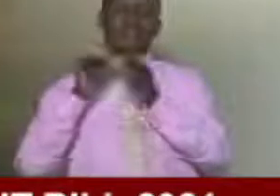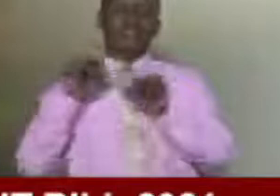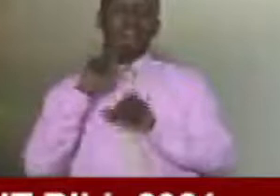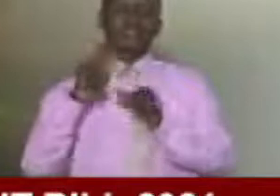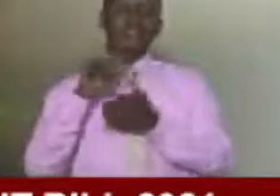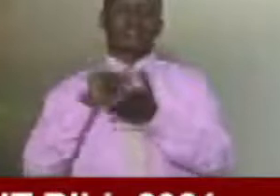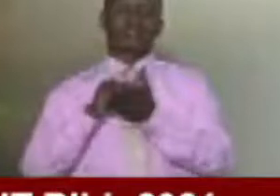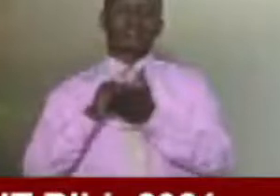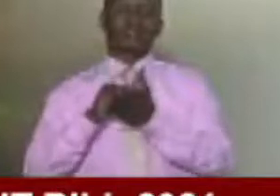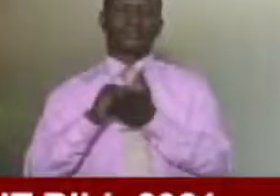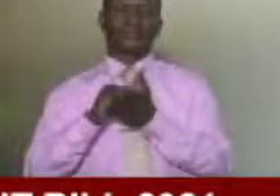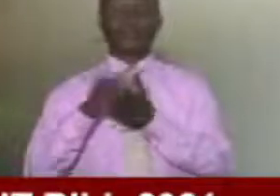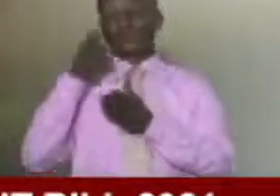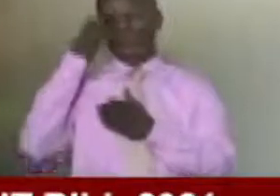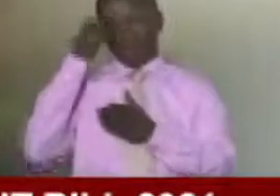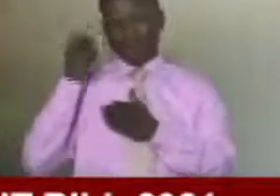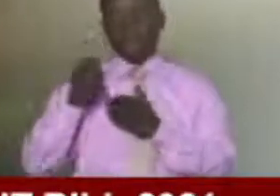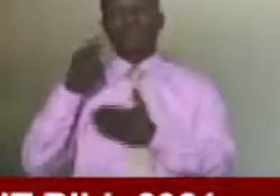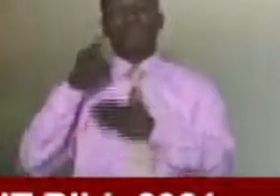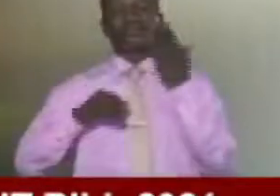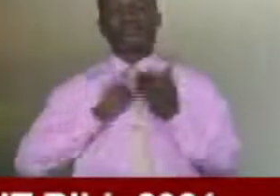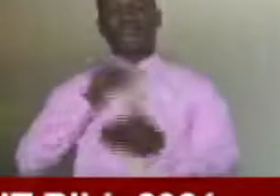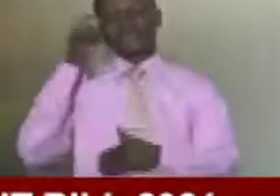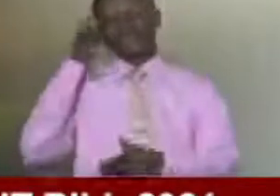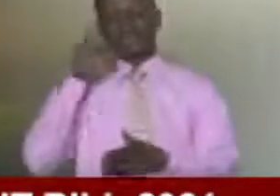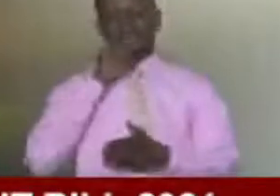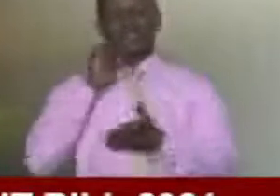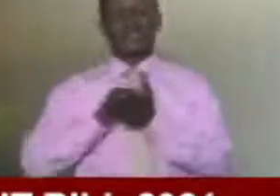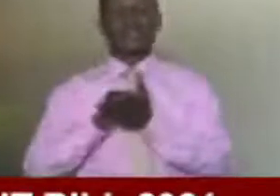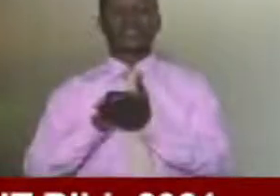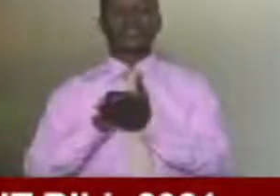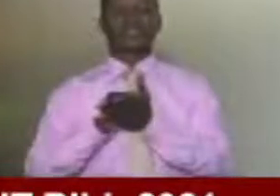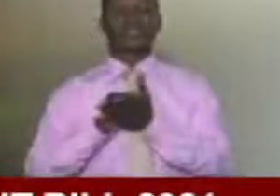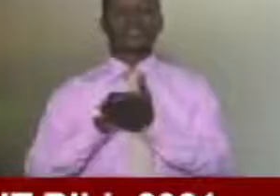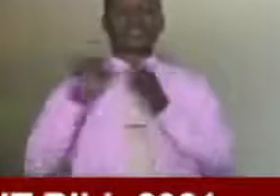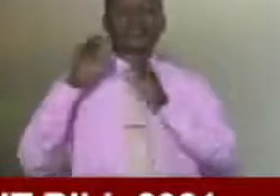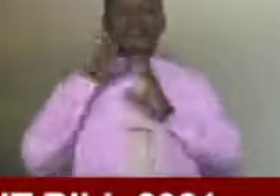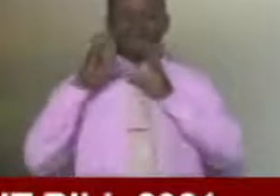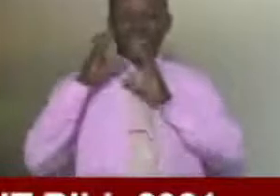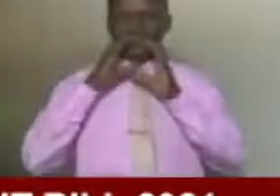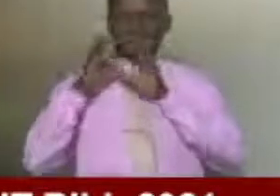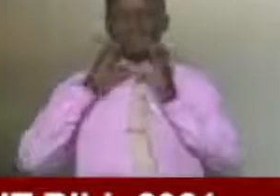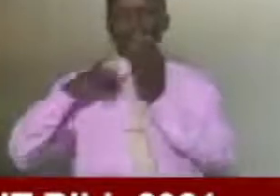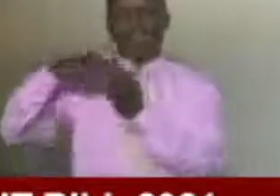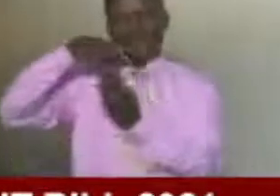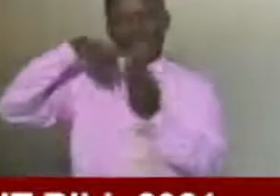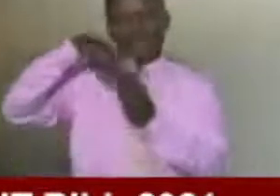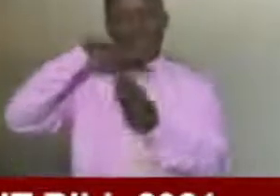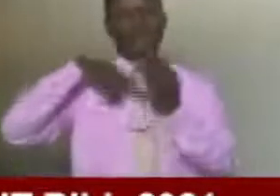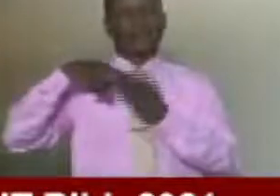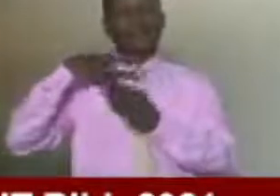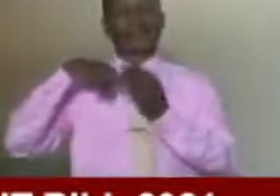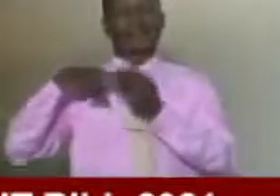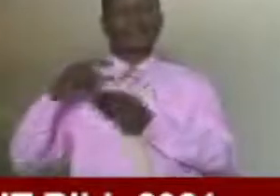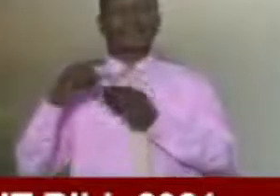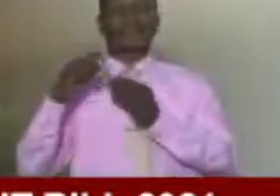a witch hunt. But what I will say is that the conversations around this clause in the bill,